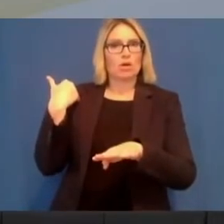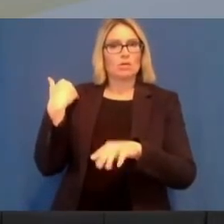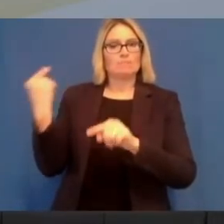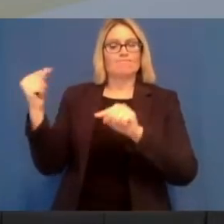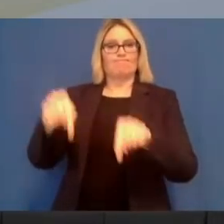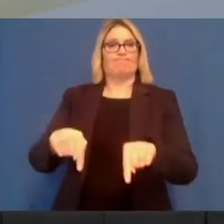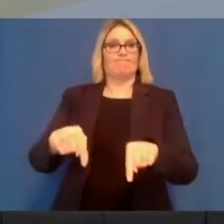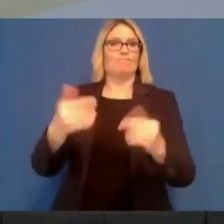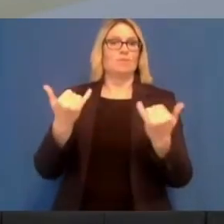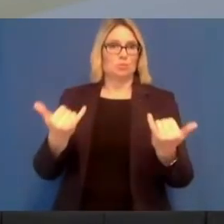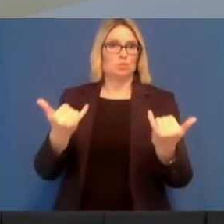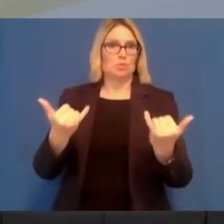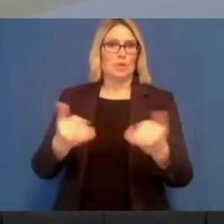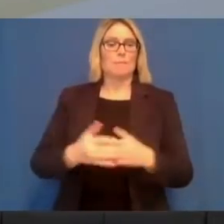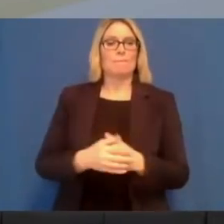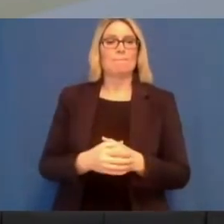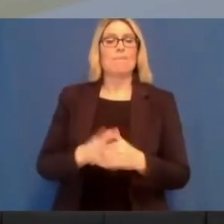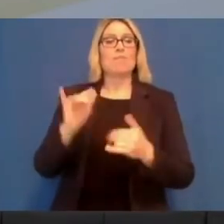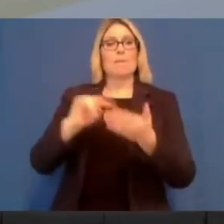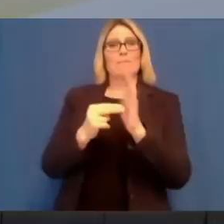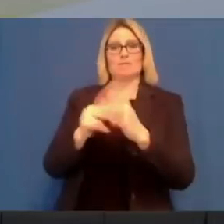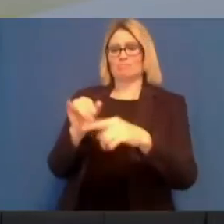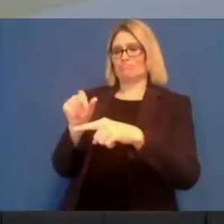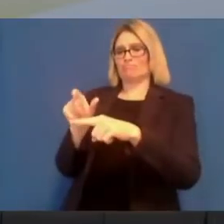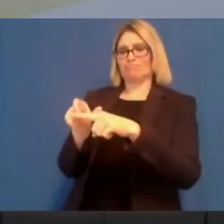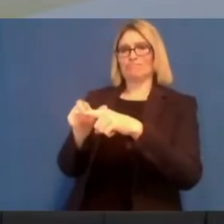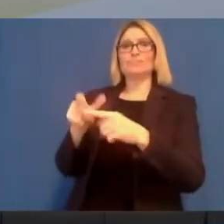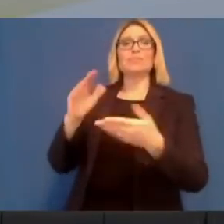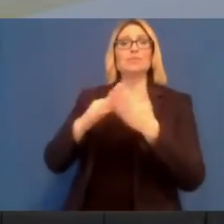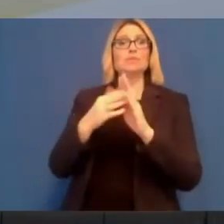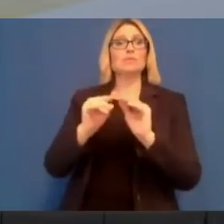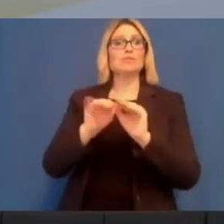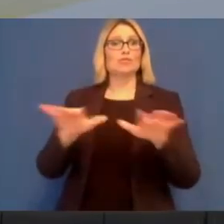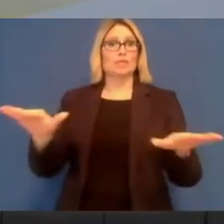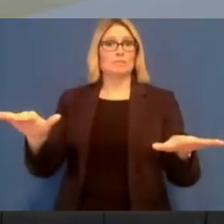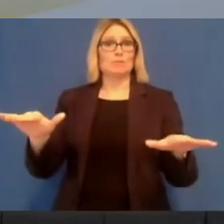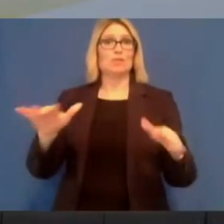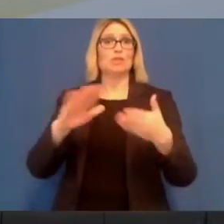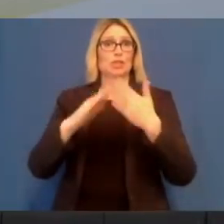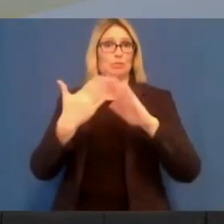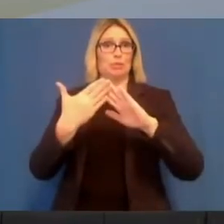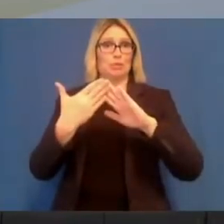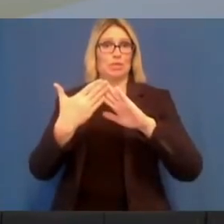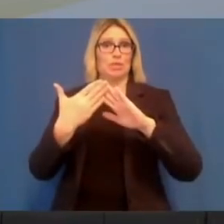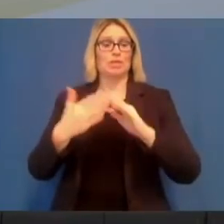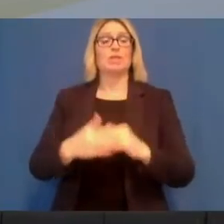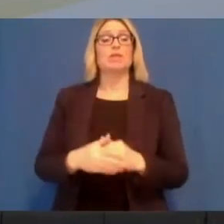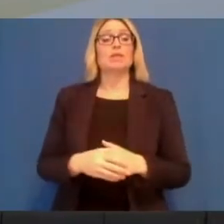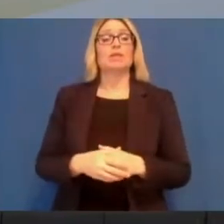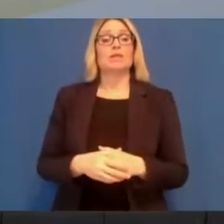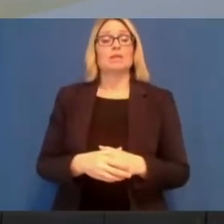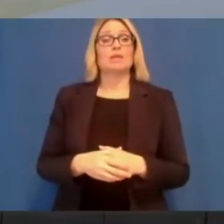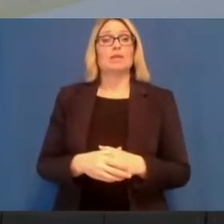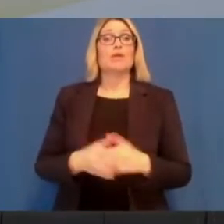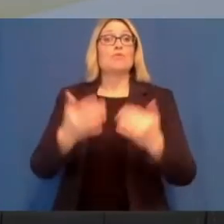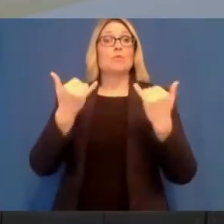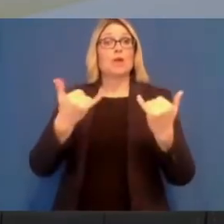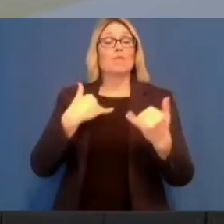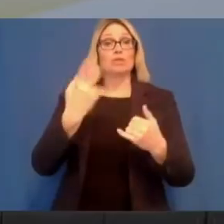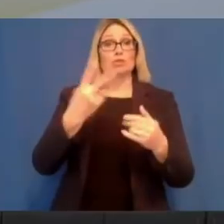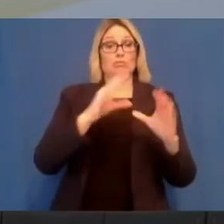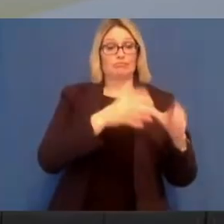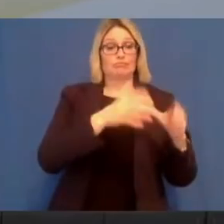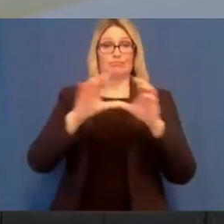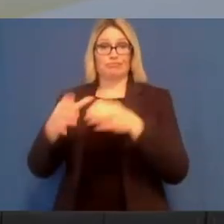exact, the terminology of community transmission. At this point in time, we obviously we have two clusters of